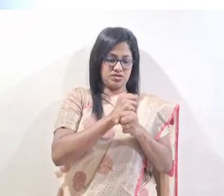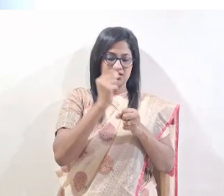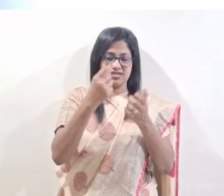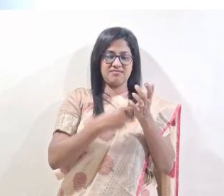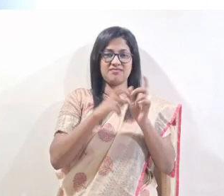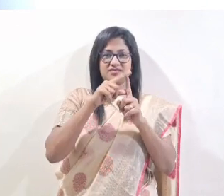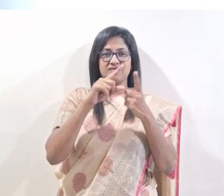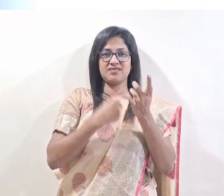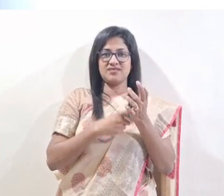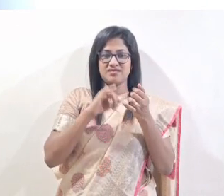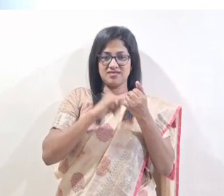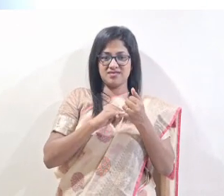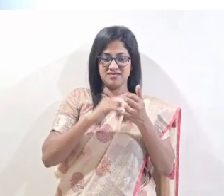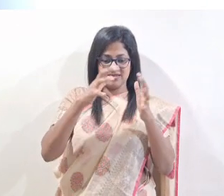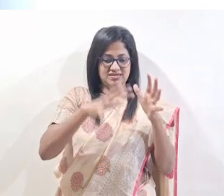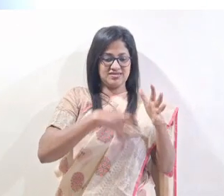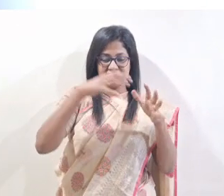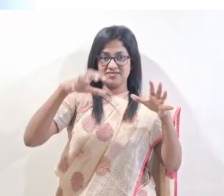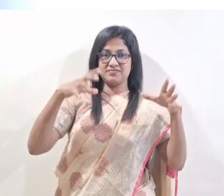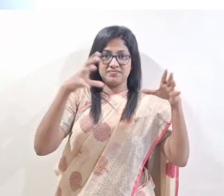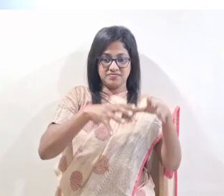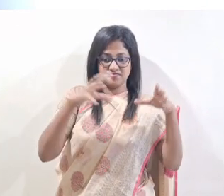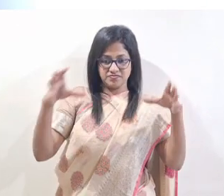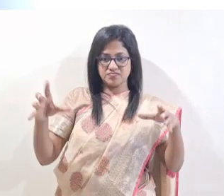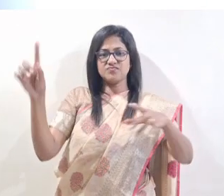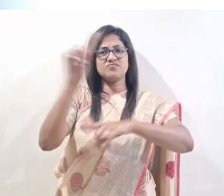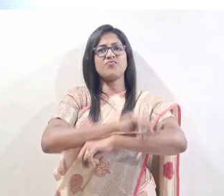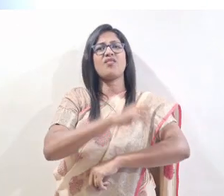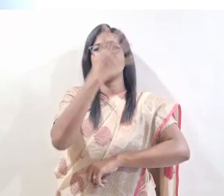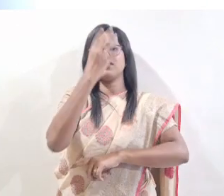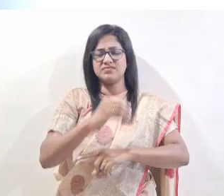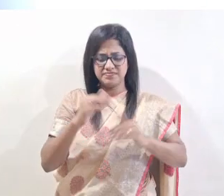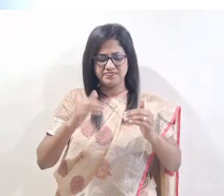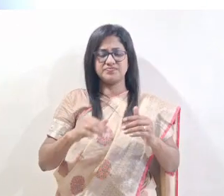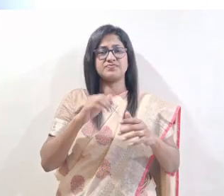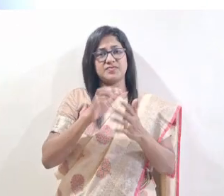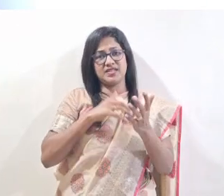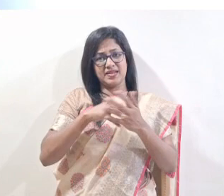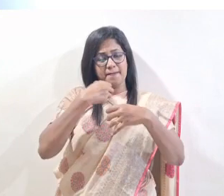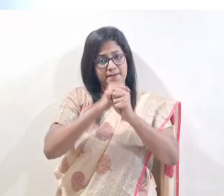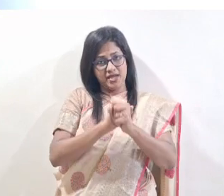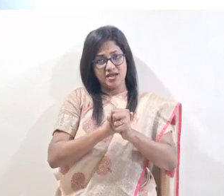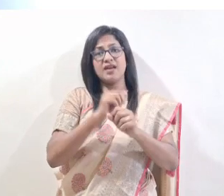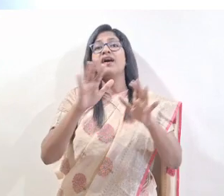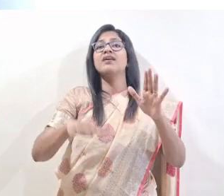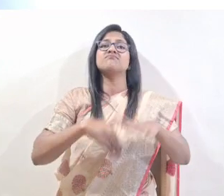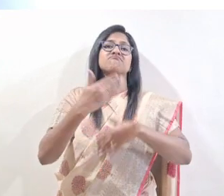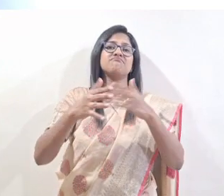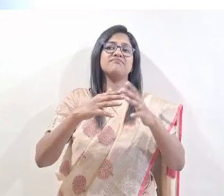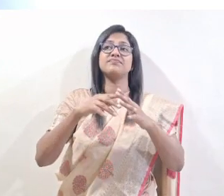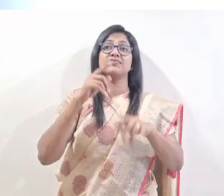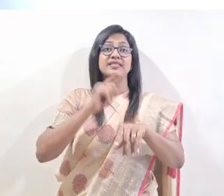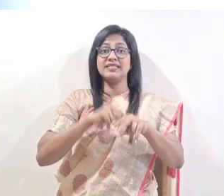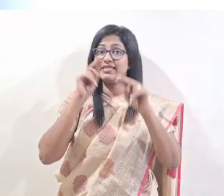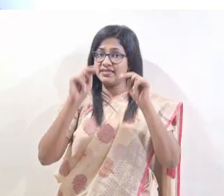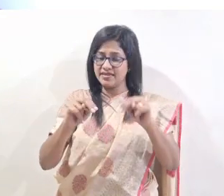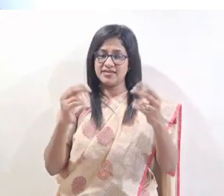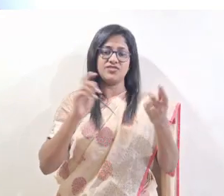2 girders and keep constructing your station therewith and upgrade it to 6 cars from 3 cars.